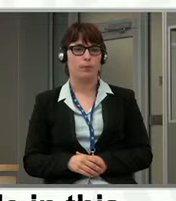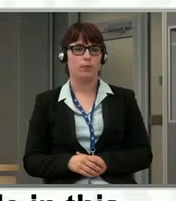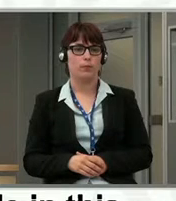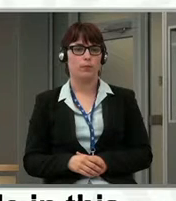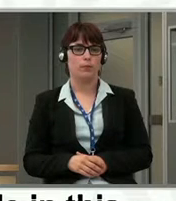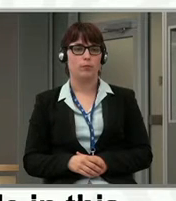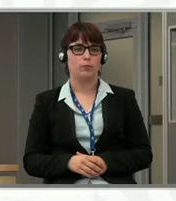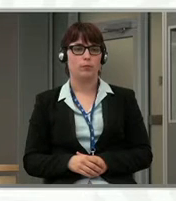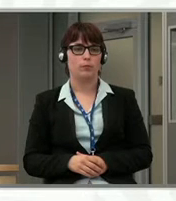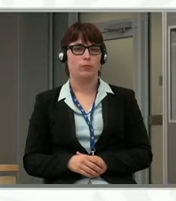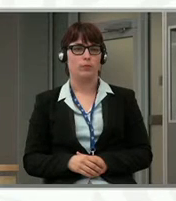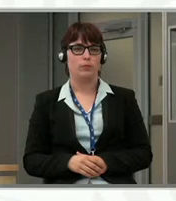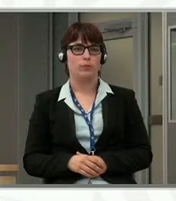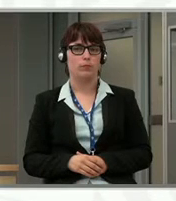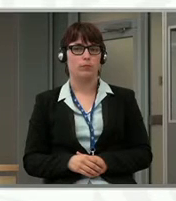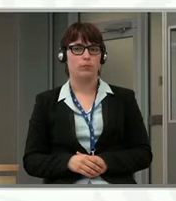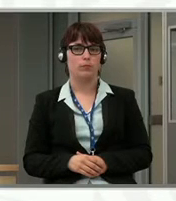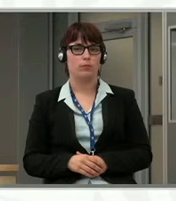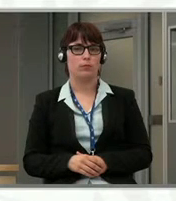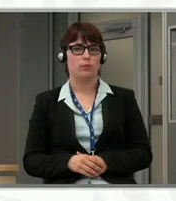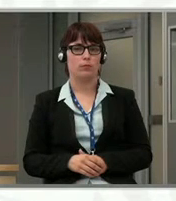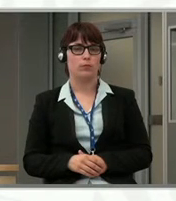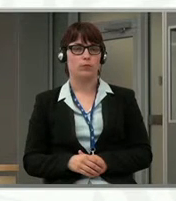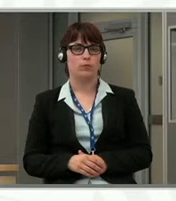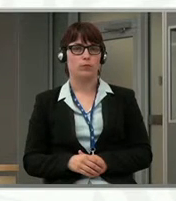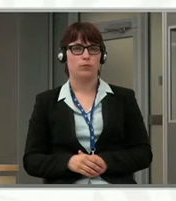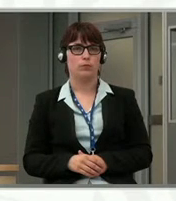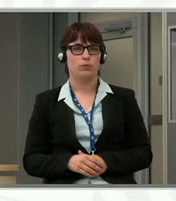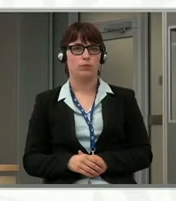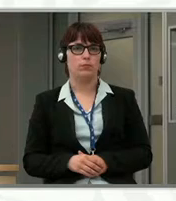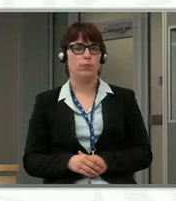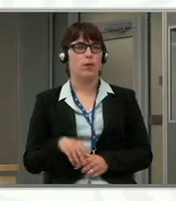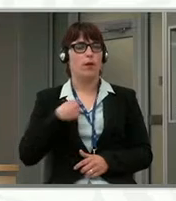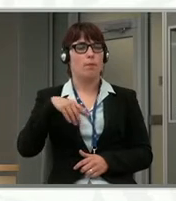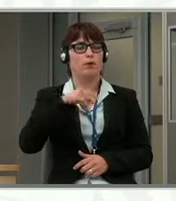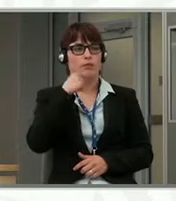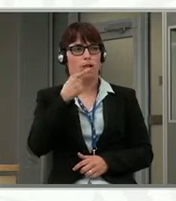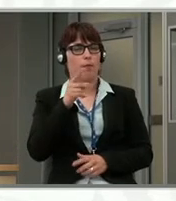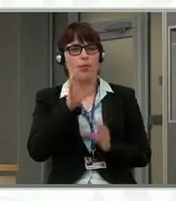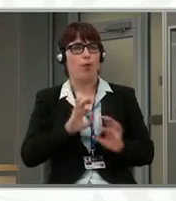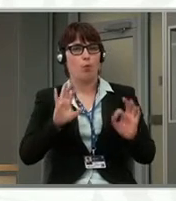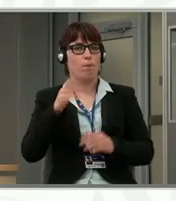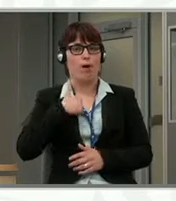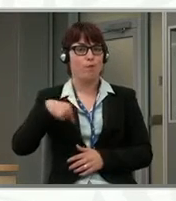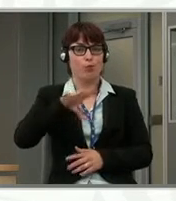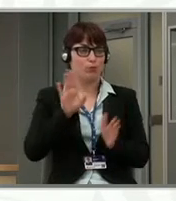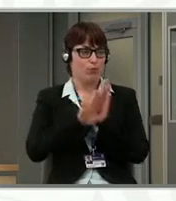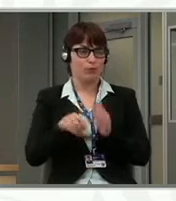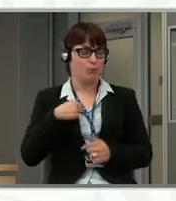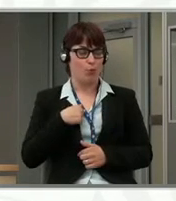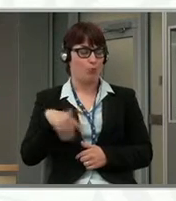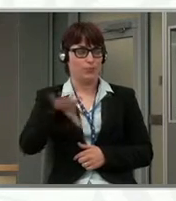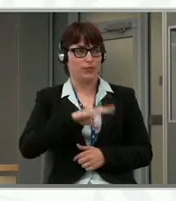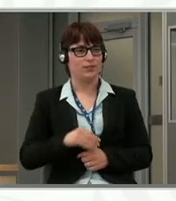We say, nothing about us without us. That's not just a